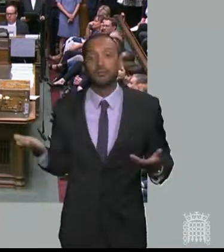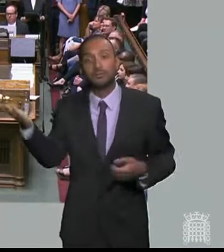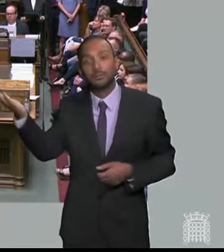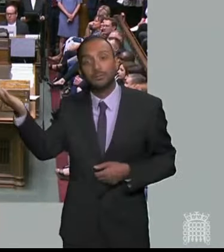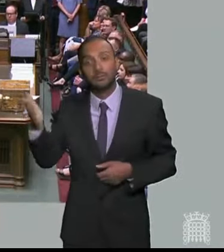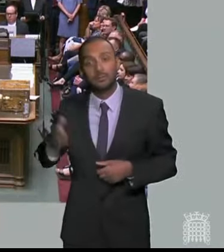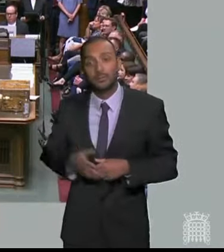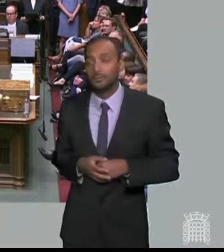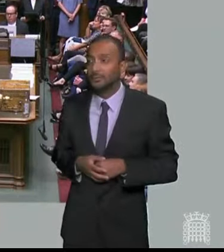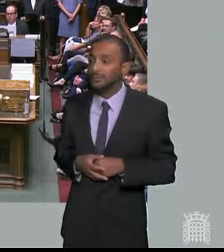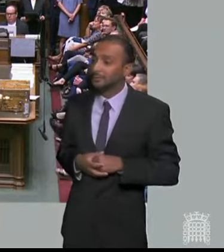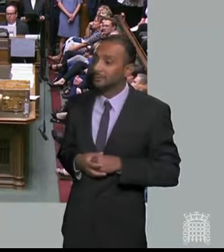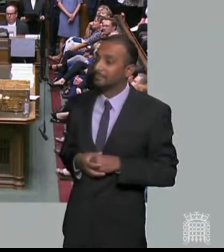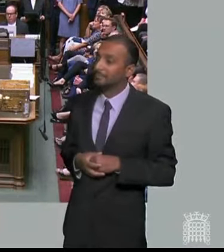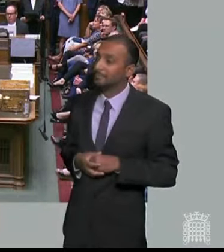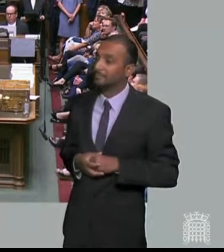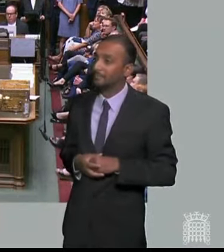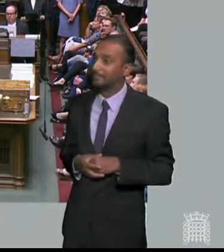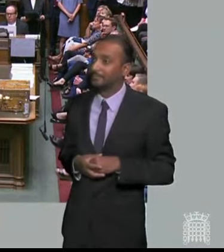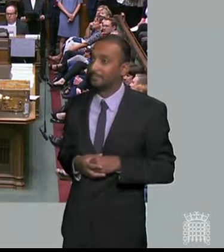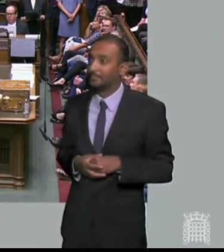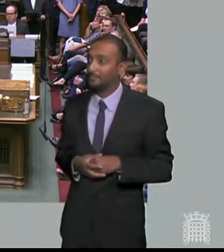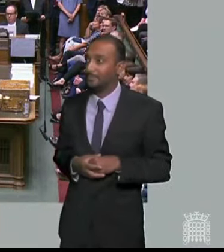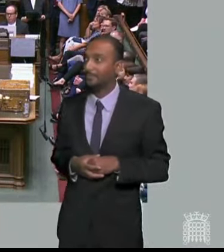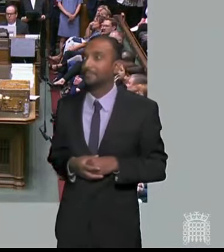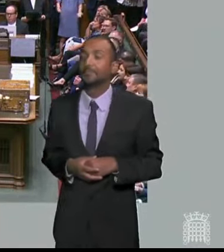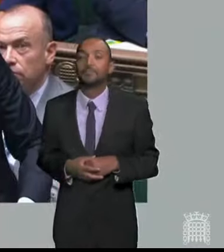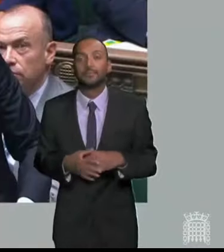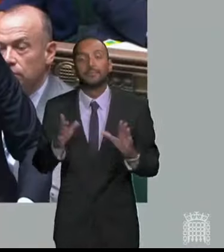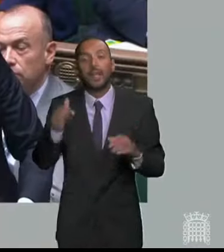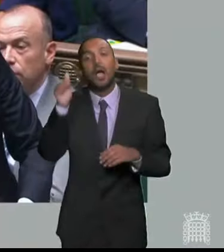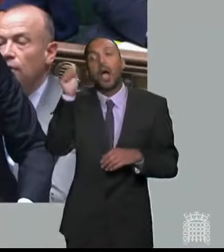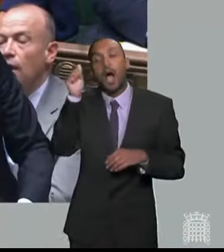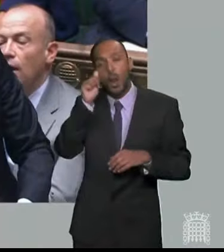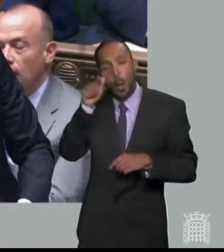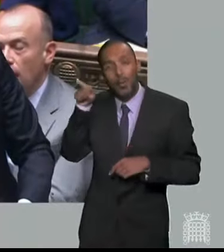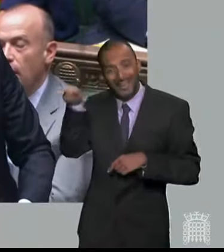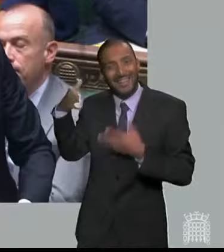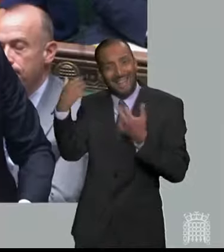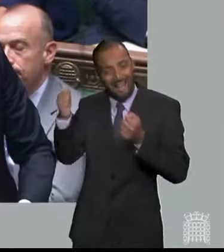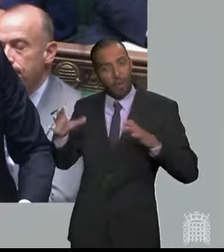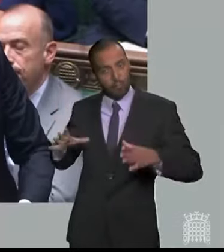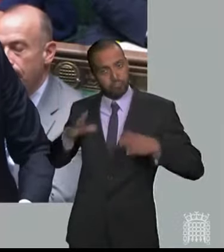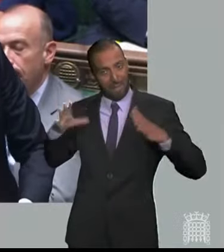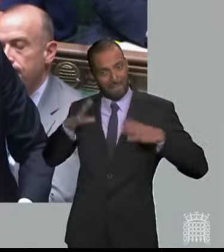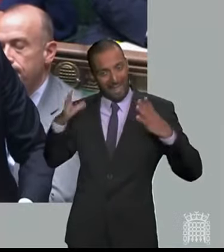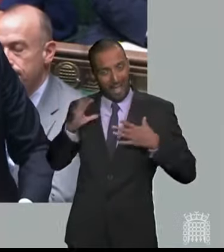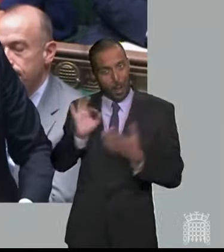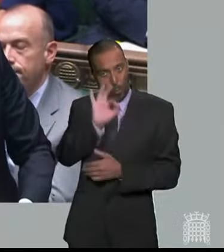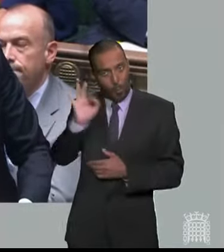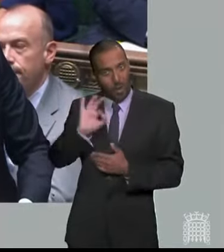Mr. Speaker, I know he comes here with these prepared scripts, but he hasn't listened to a single fact